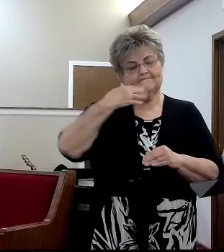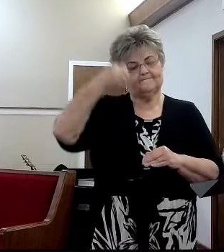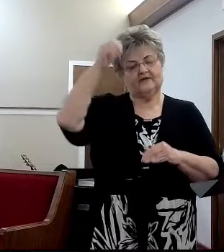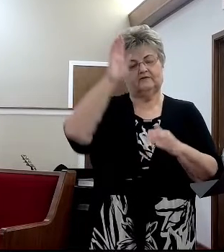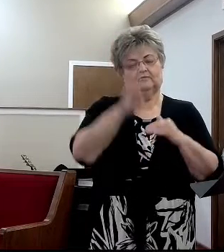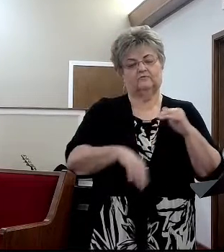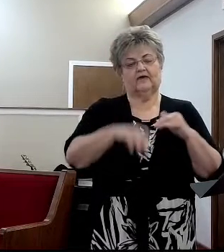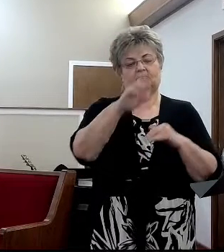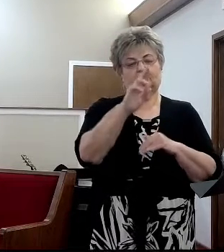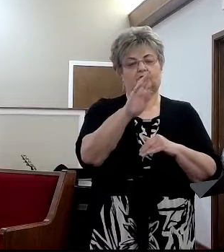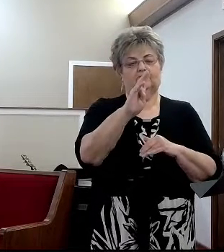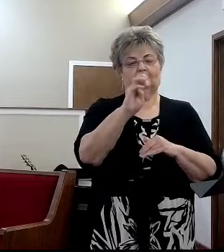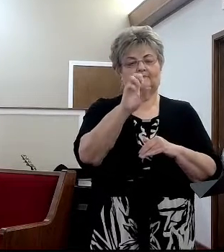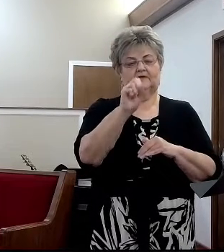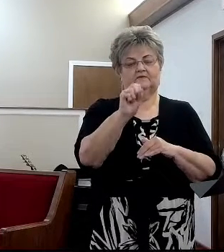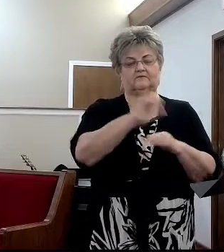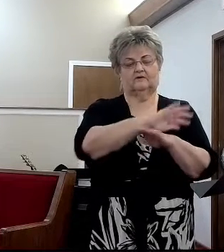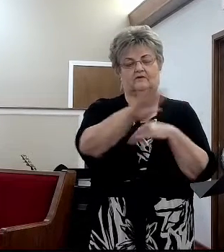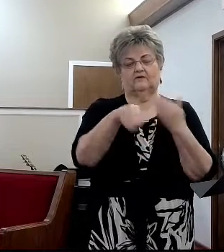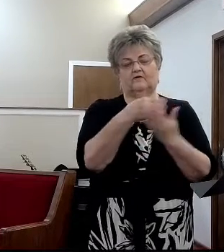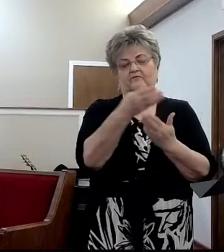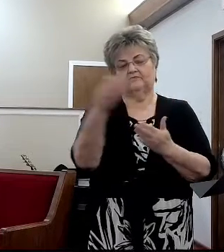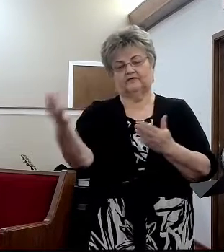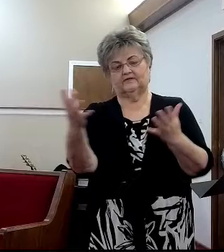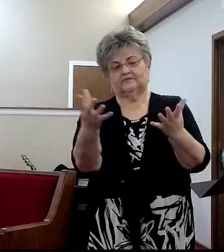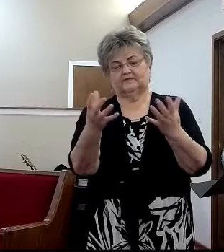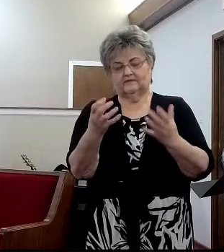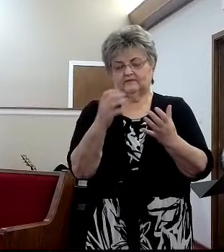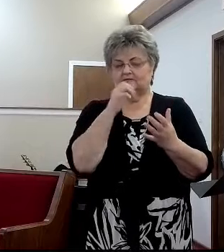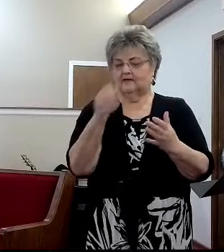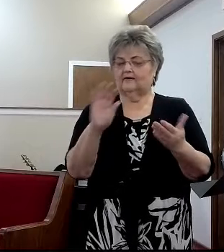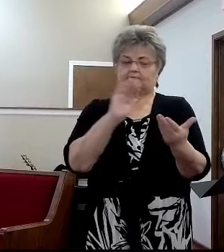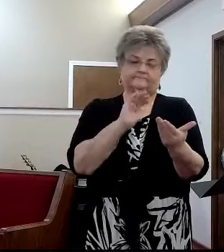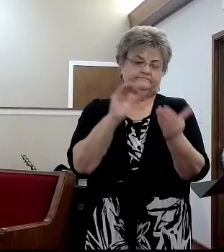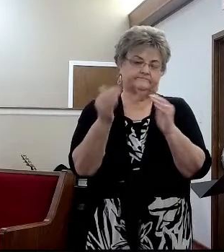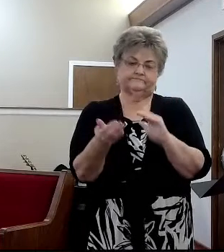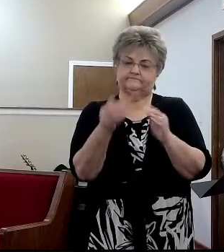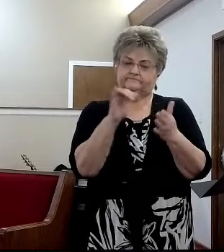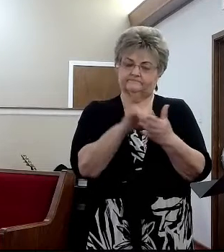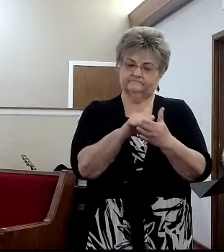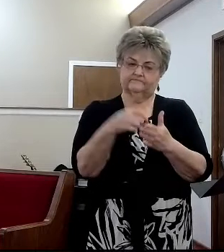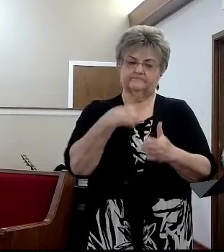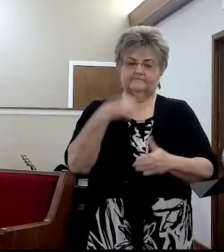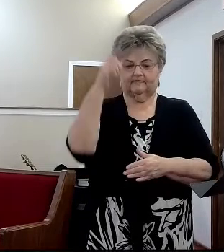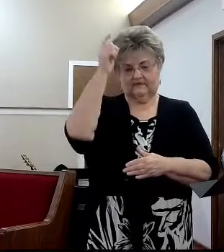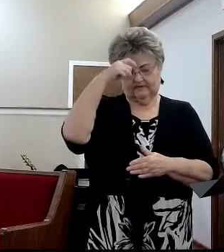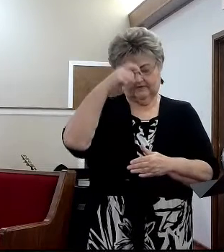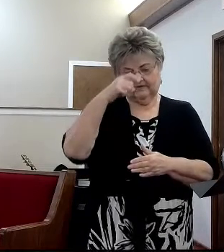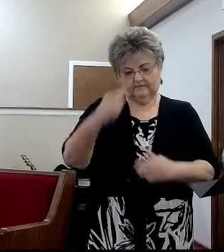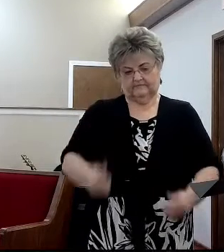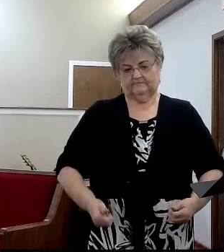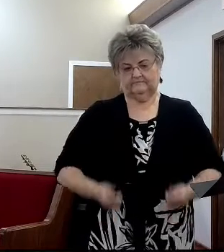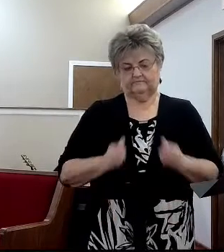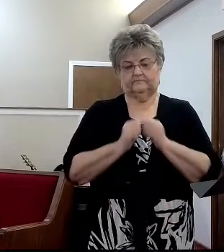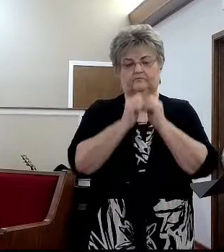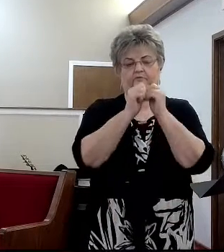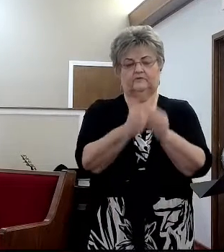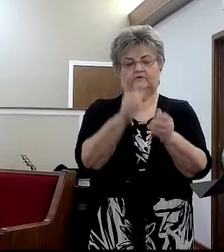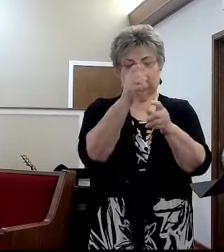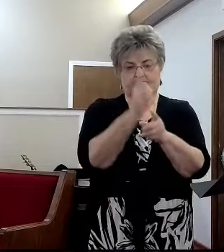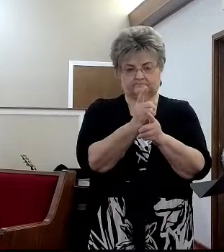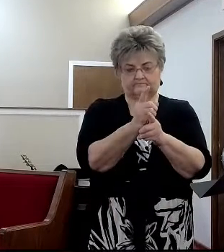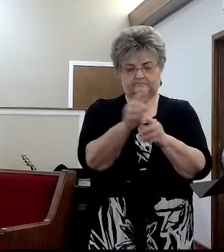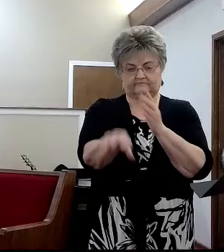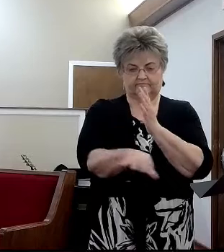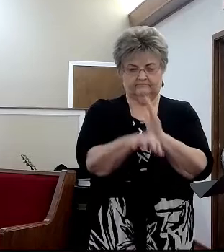the things that may be desired are not to be compared to it. I, wisdom, dwell with prudence, and find out knowledge of